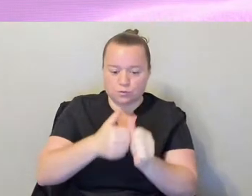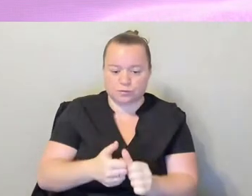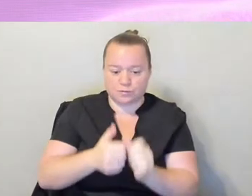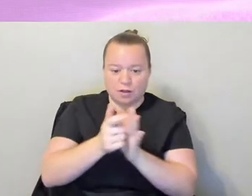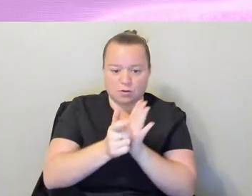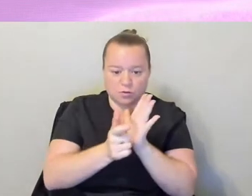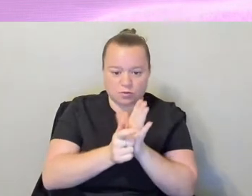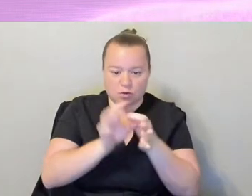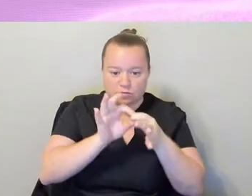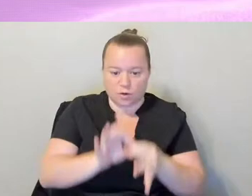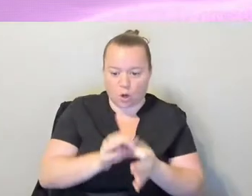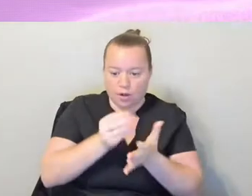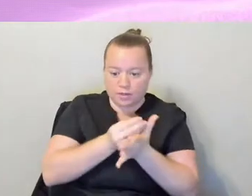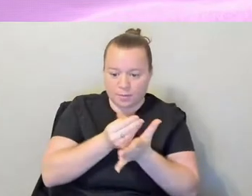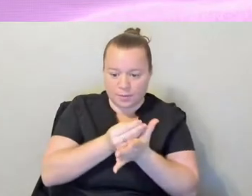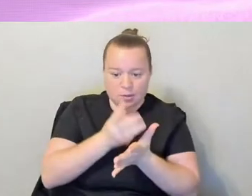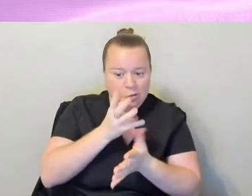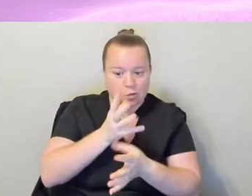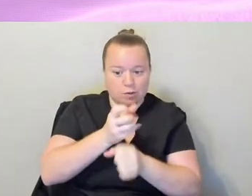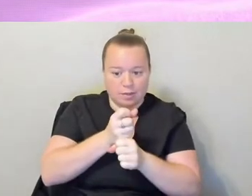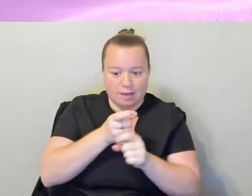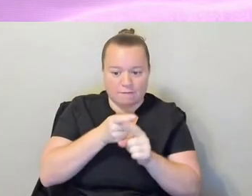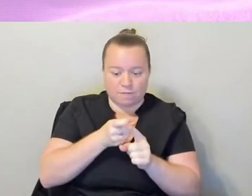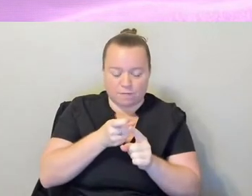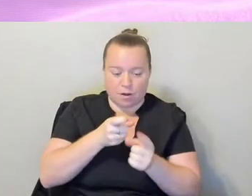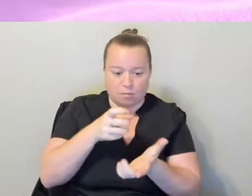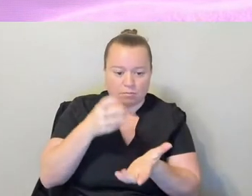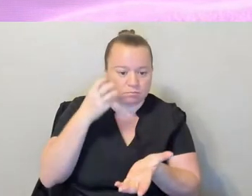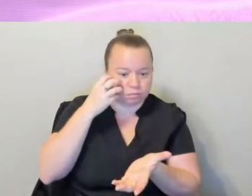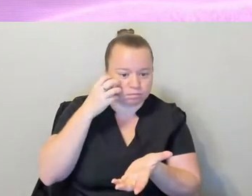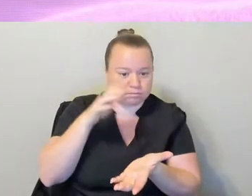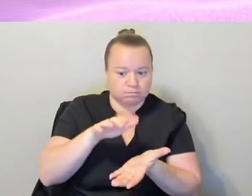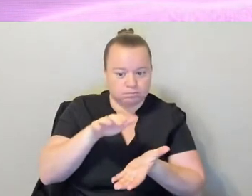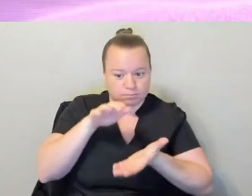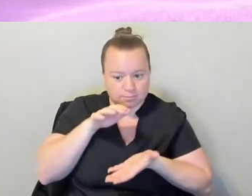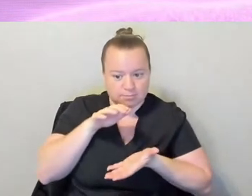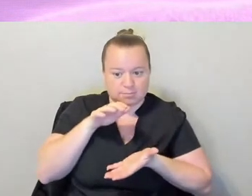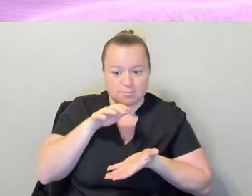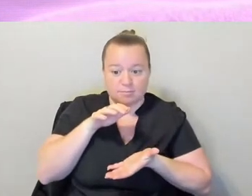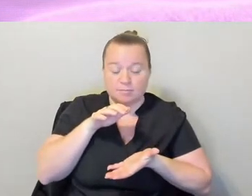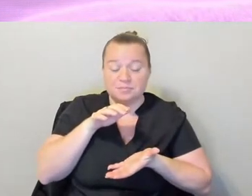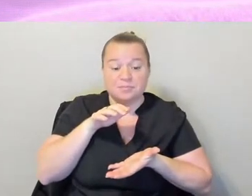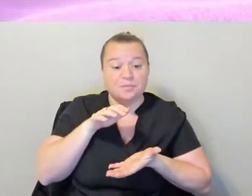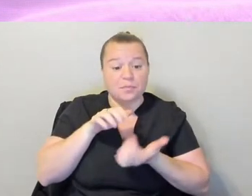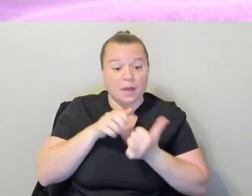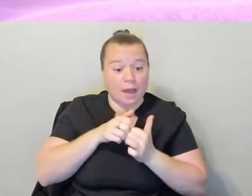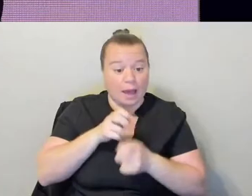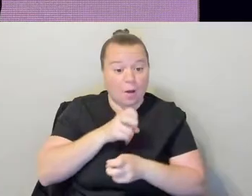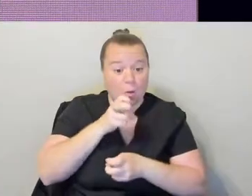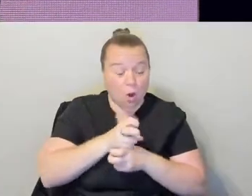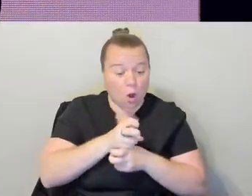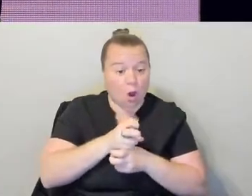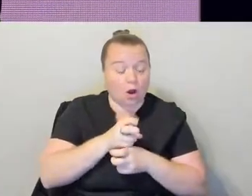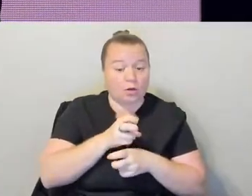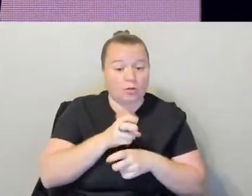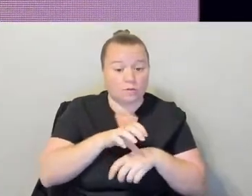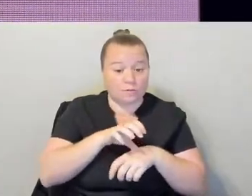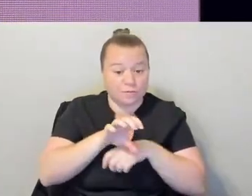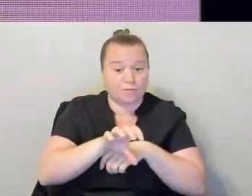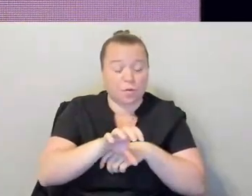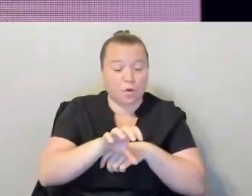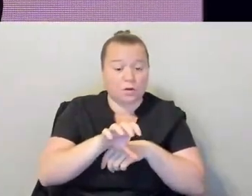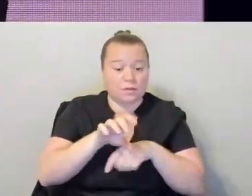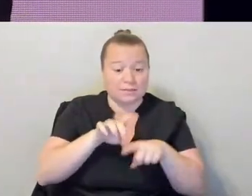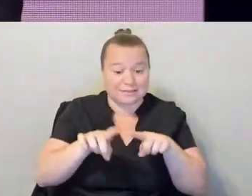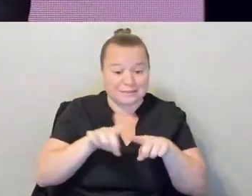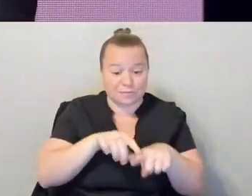as part of the money that they're going to get out of this big fund. How difficult is it going to be to make member states